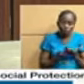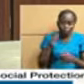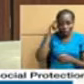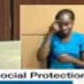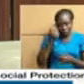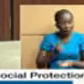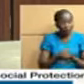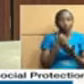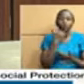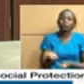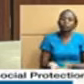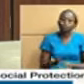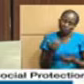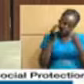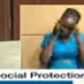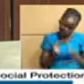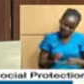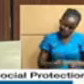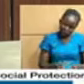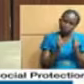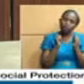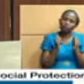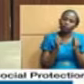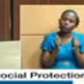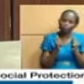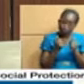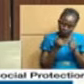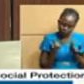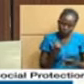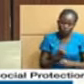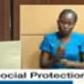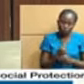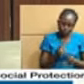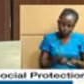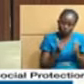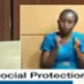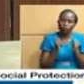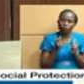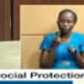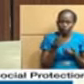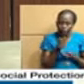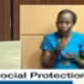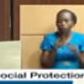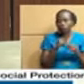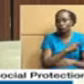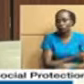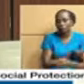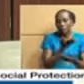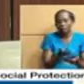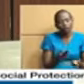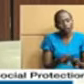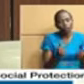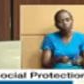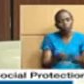was not there. So they decided to work on themselves with the few resources that they had, and then they get